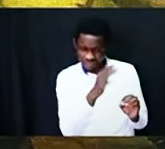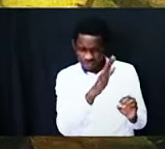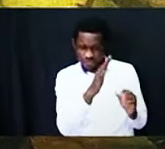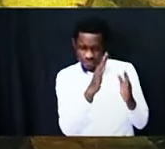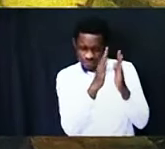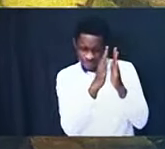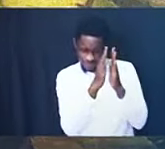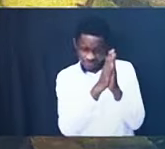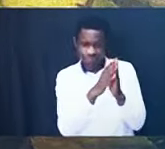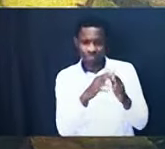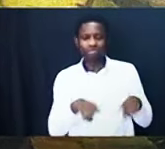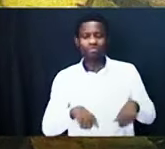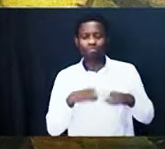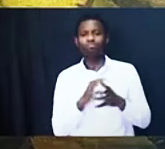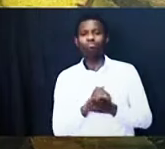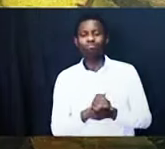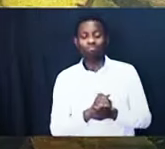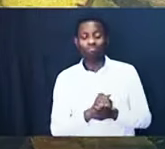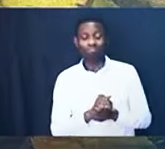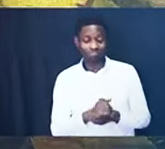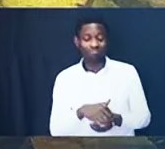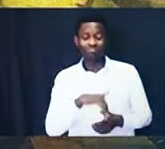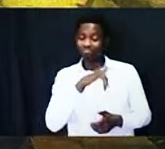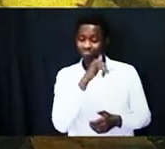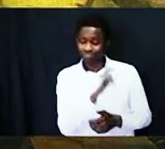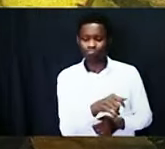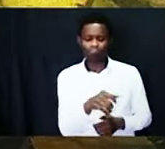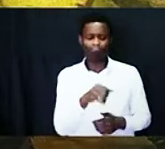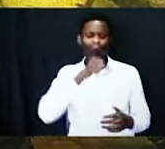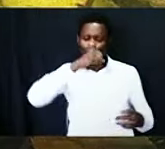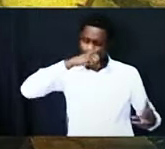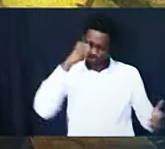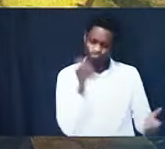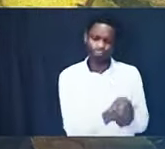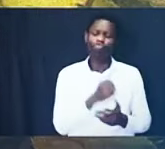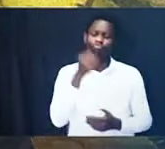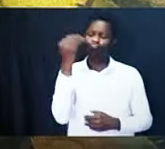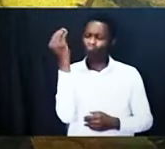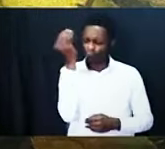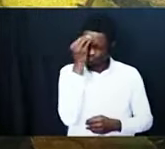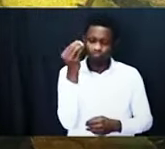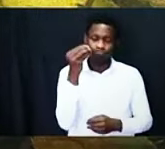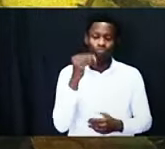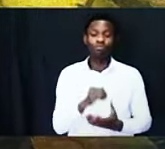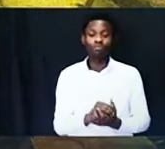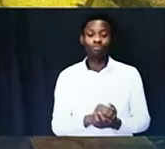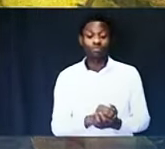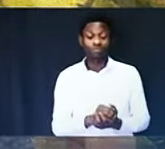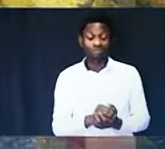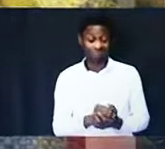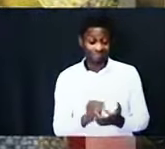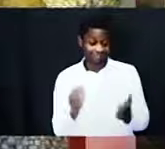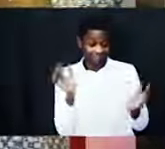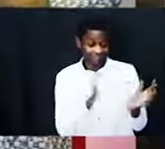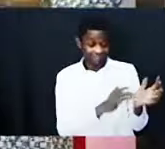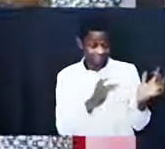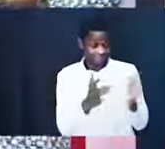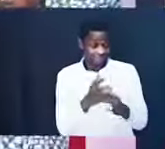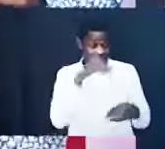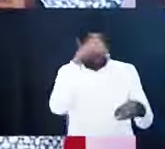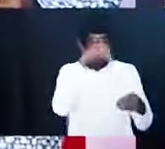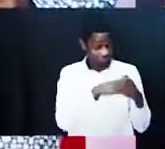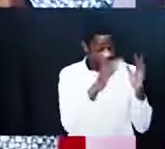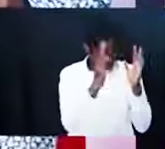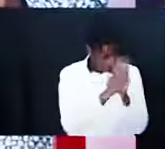This one I can say with all the surety. See, Jesus in